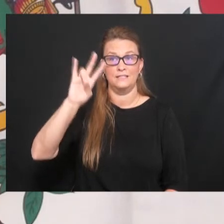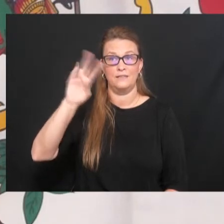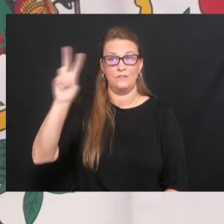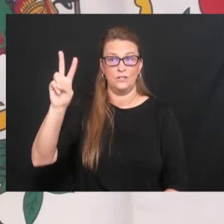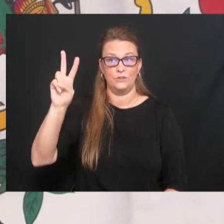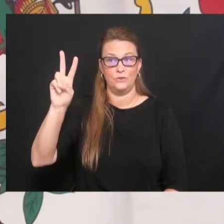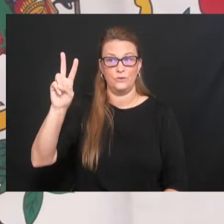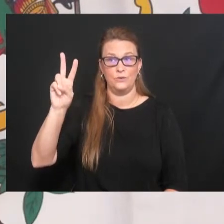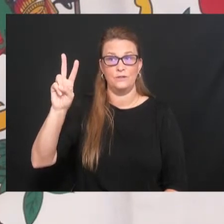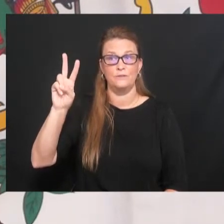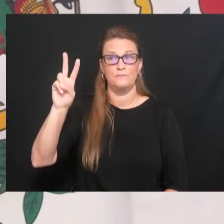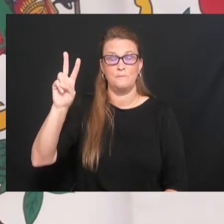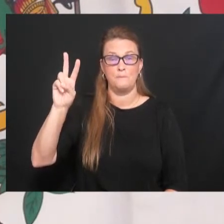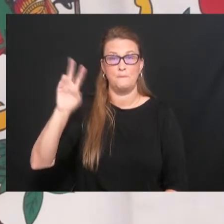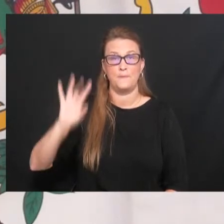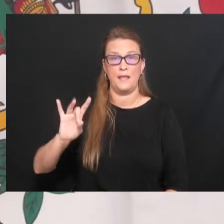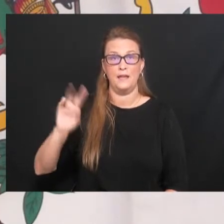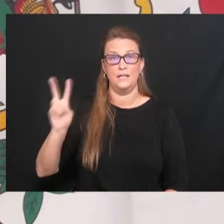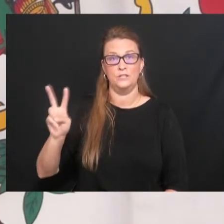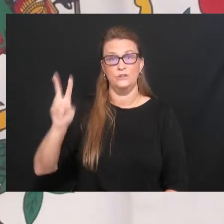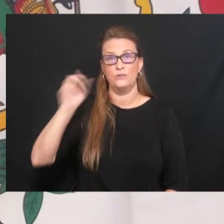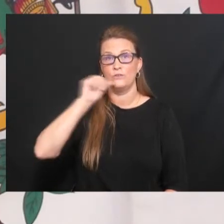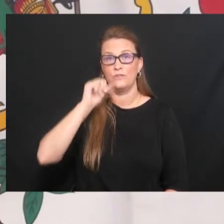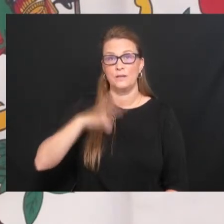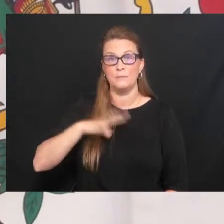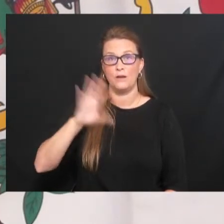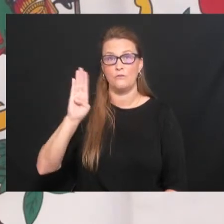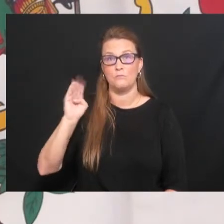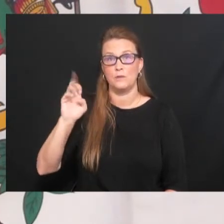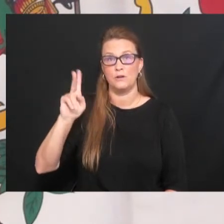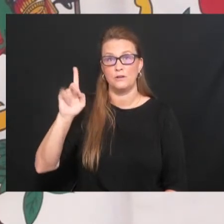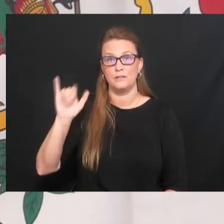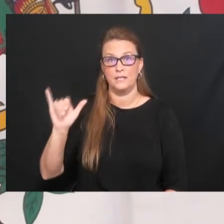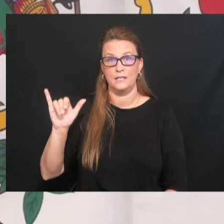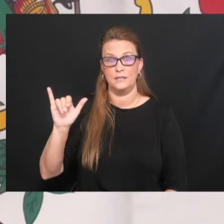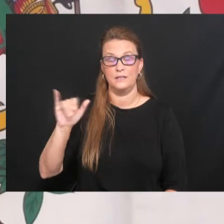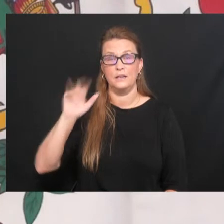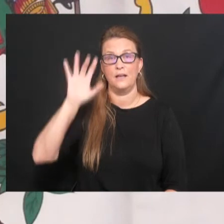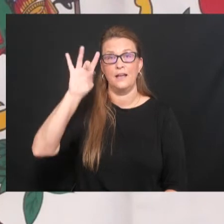3,872nd death, an 82-year-old female from Berkeley County. The